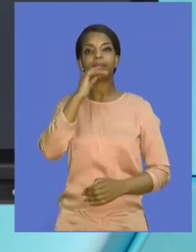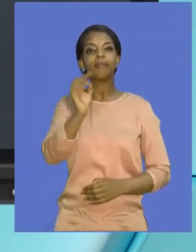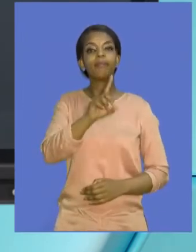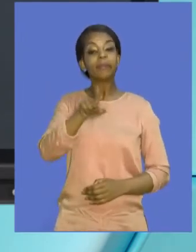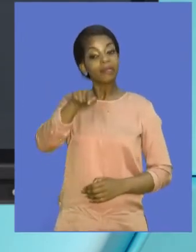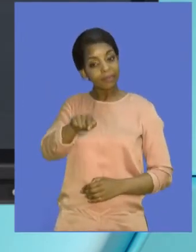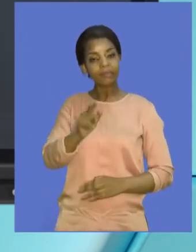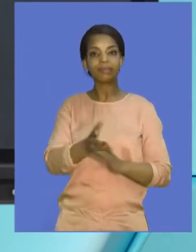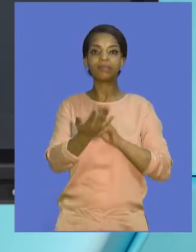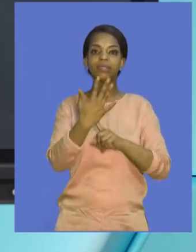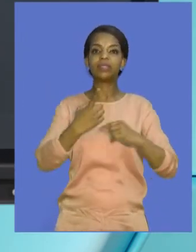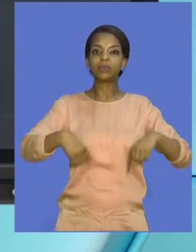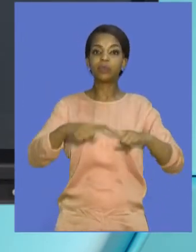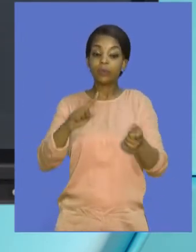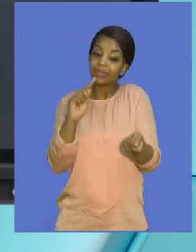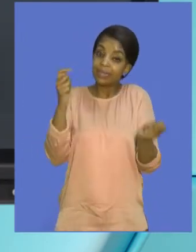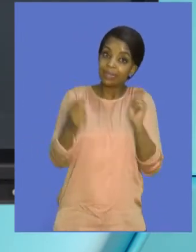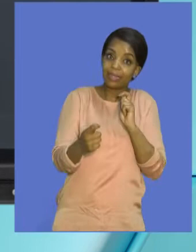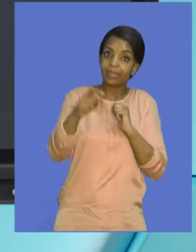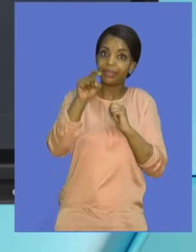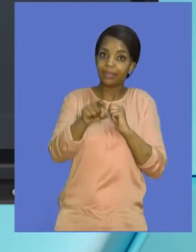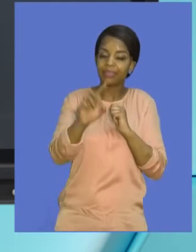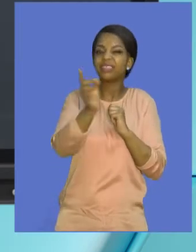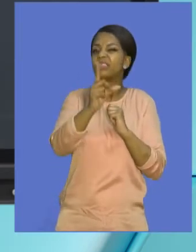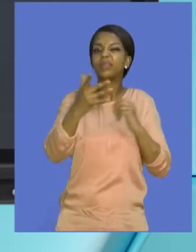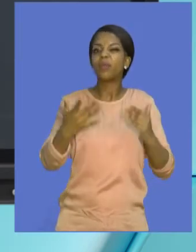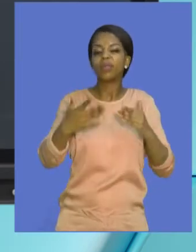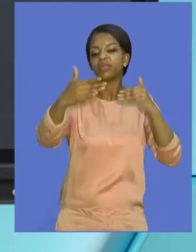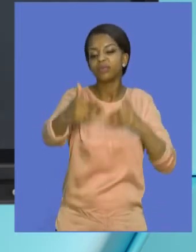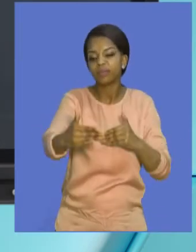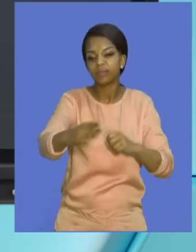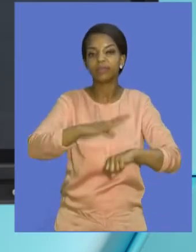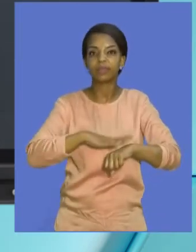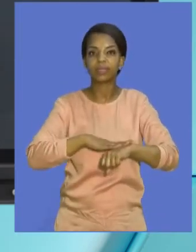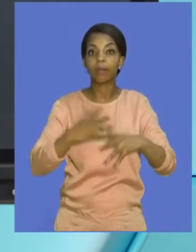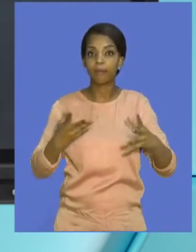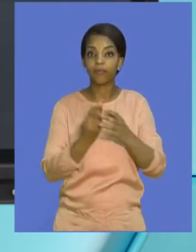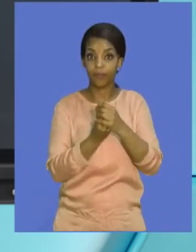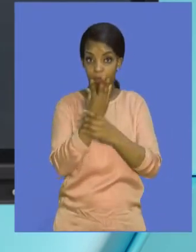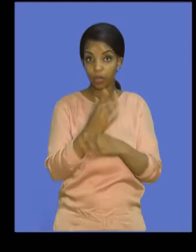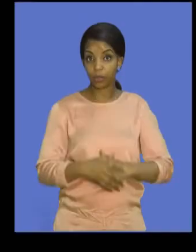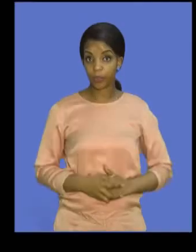rate of change is over time of this particular growth that we are talking about.